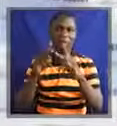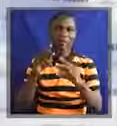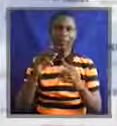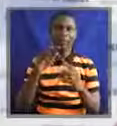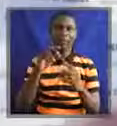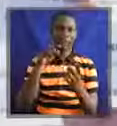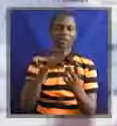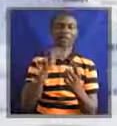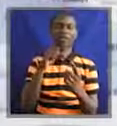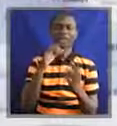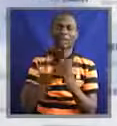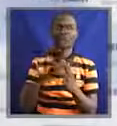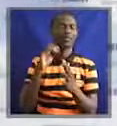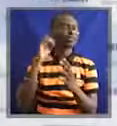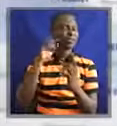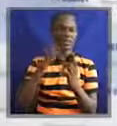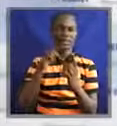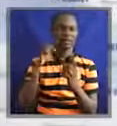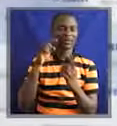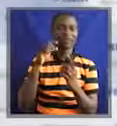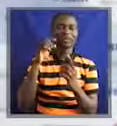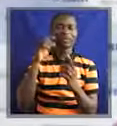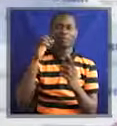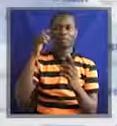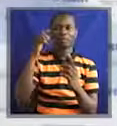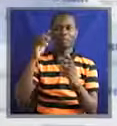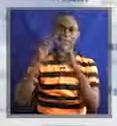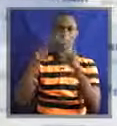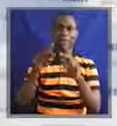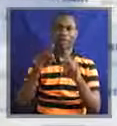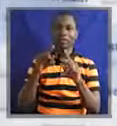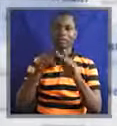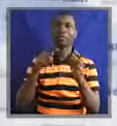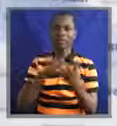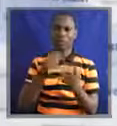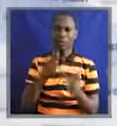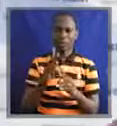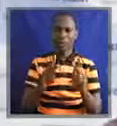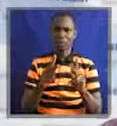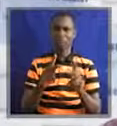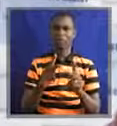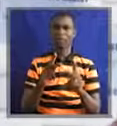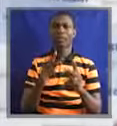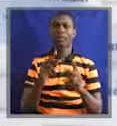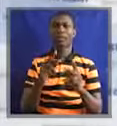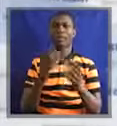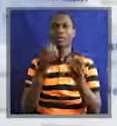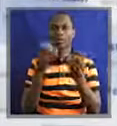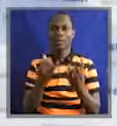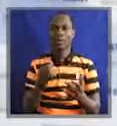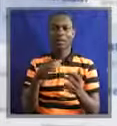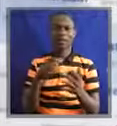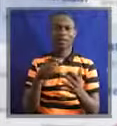adeɛ ɔka nsɛm de kyerɛ nkurɔfoɔ Acts 16 verse 16 ɔse now it